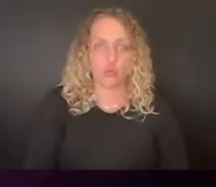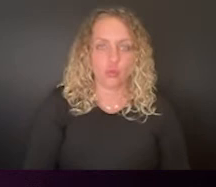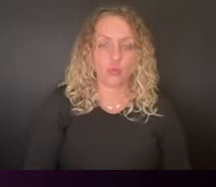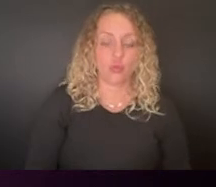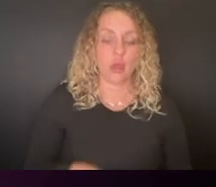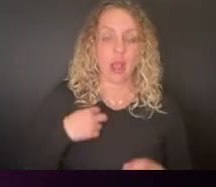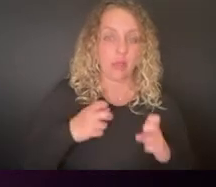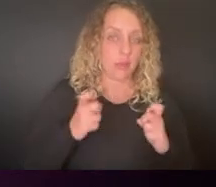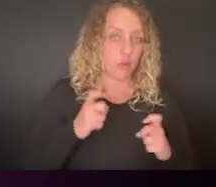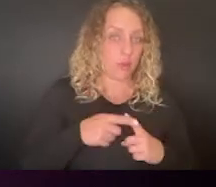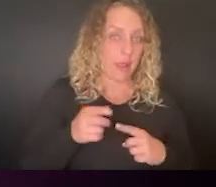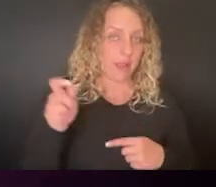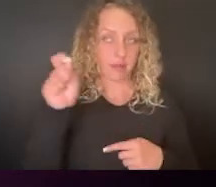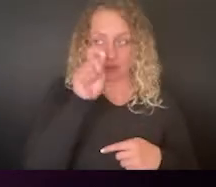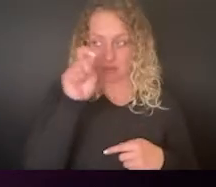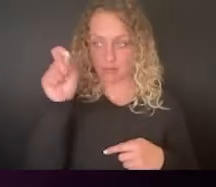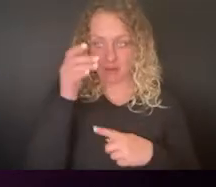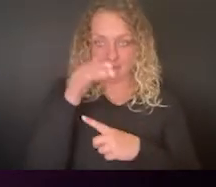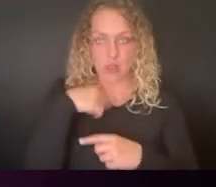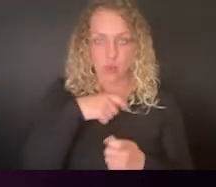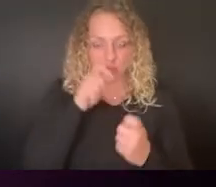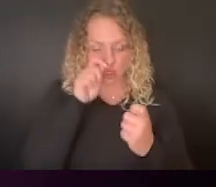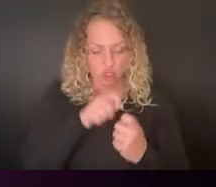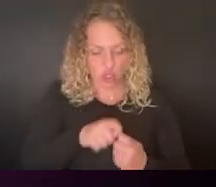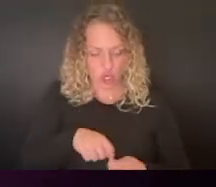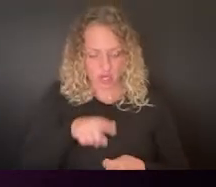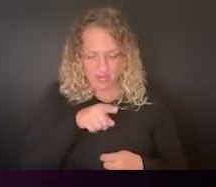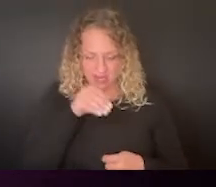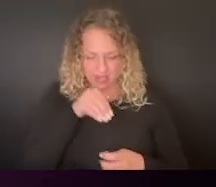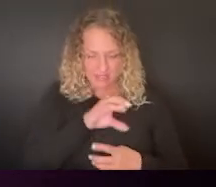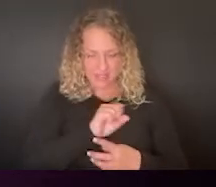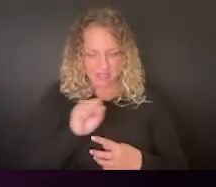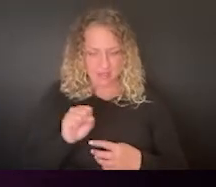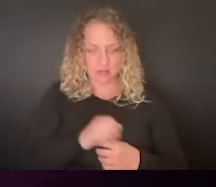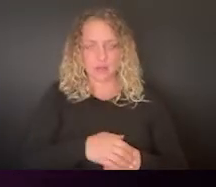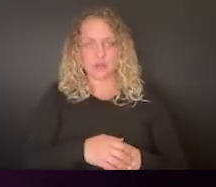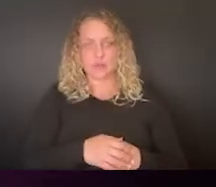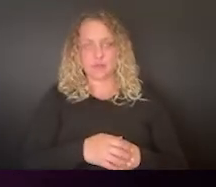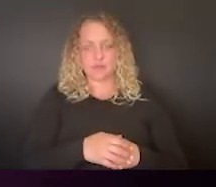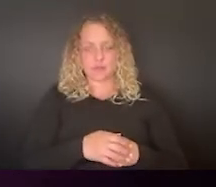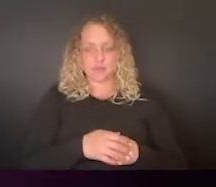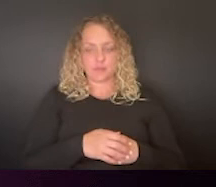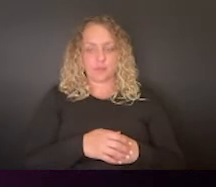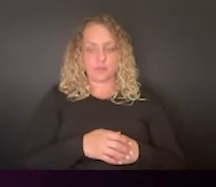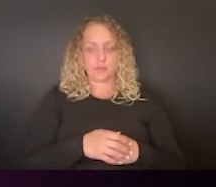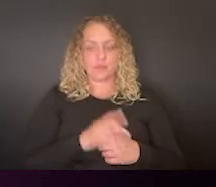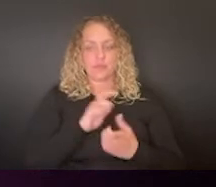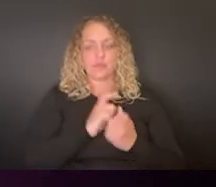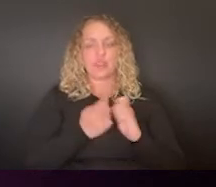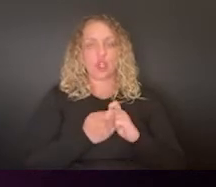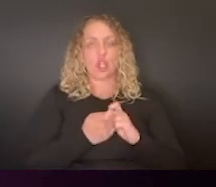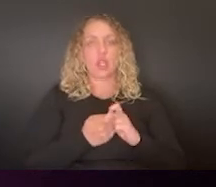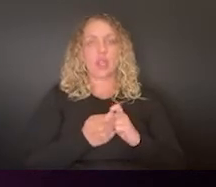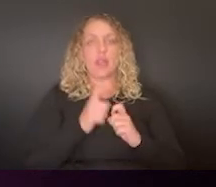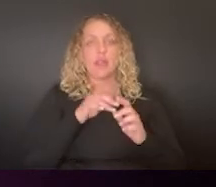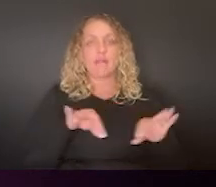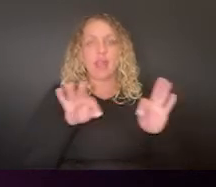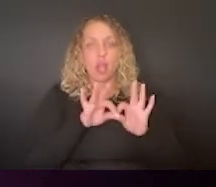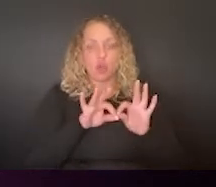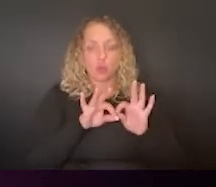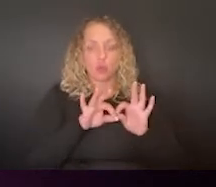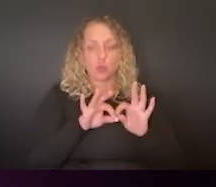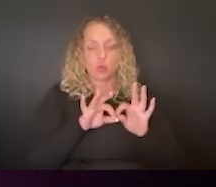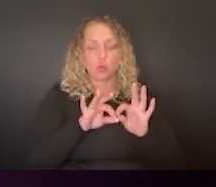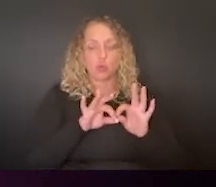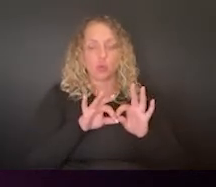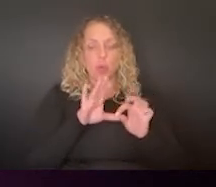either the legacy or our rebrand theme, which we called Osmo. Since our theme was controlled by a flag, we could target that data